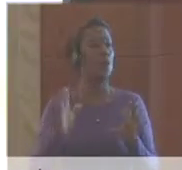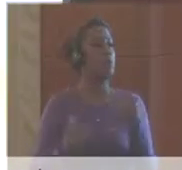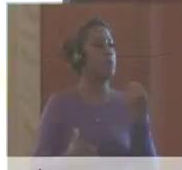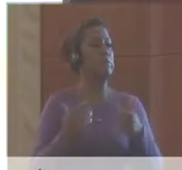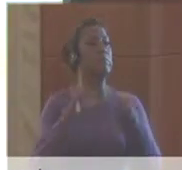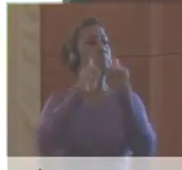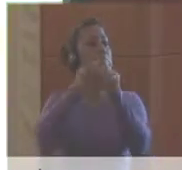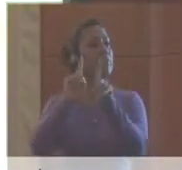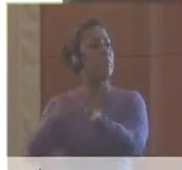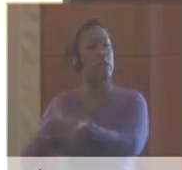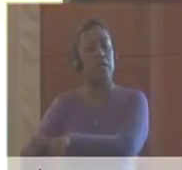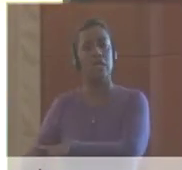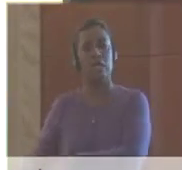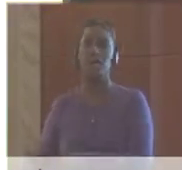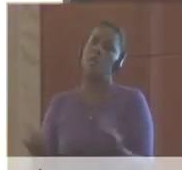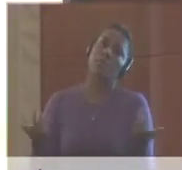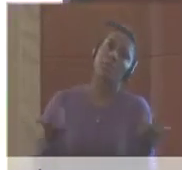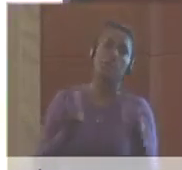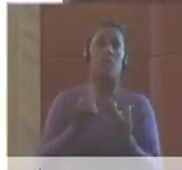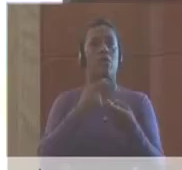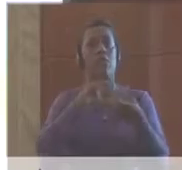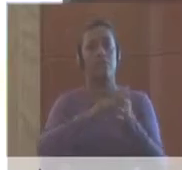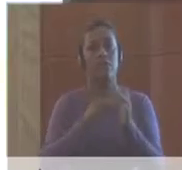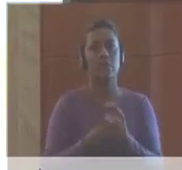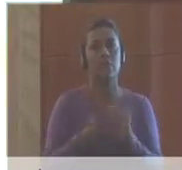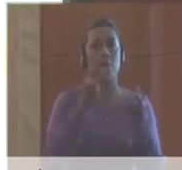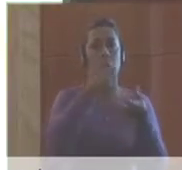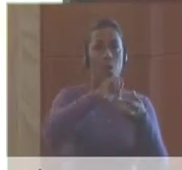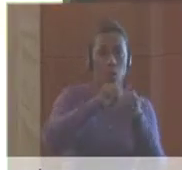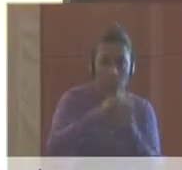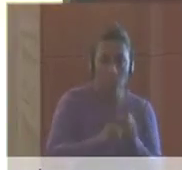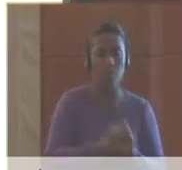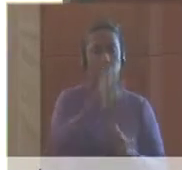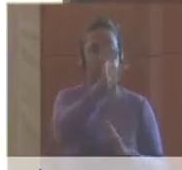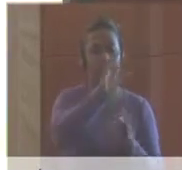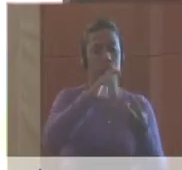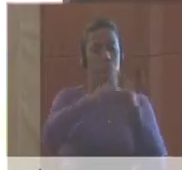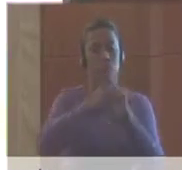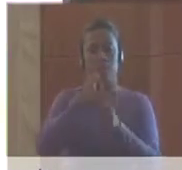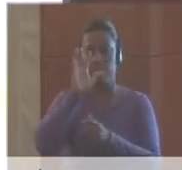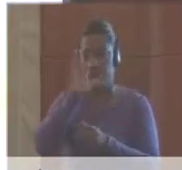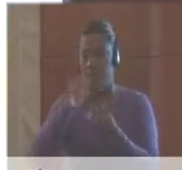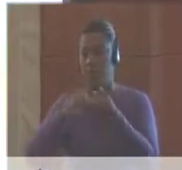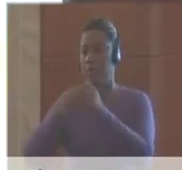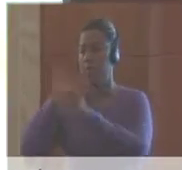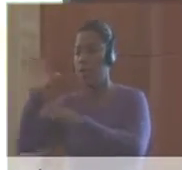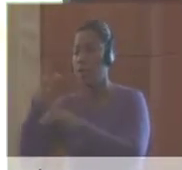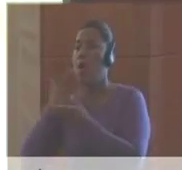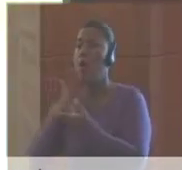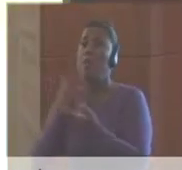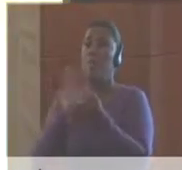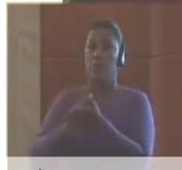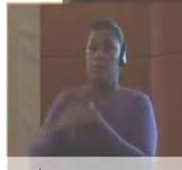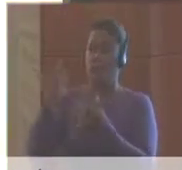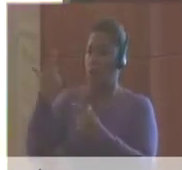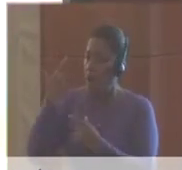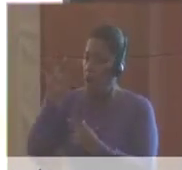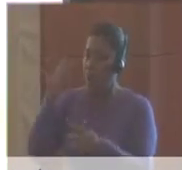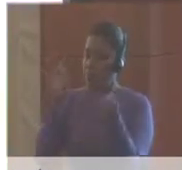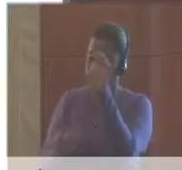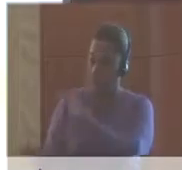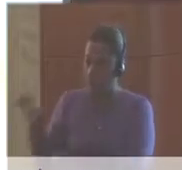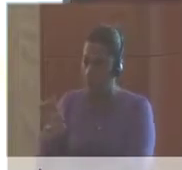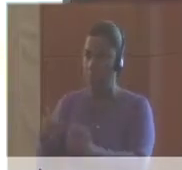all different aspects. They are different faces that if we respond to one, or if